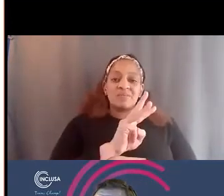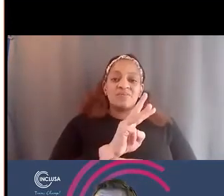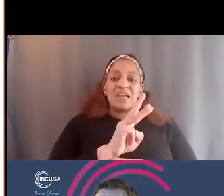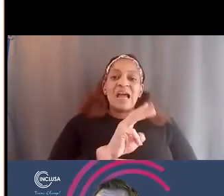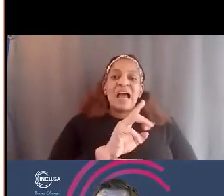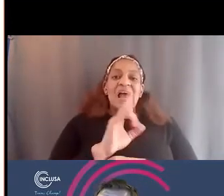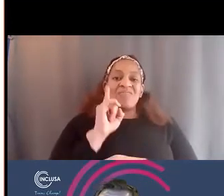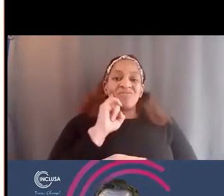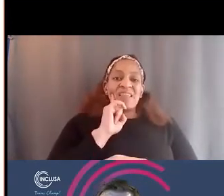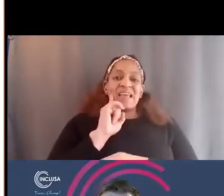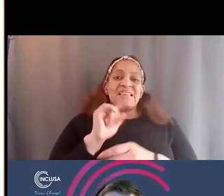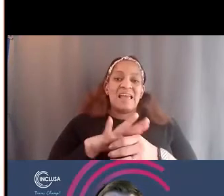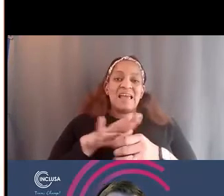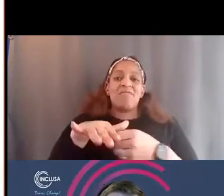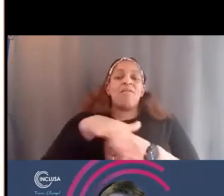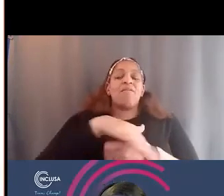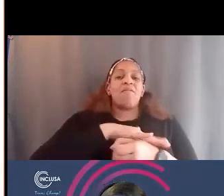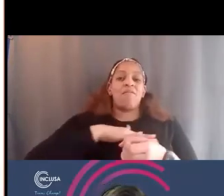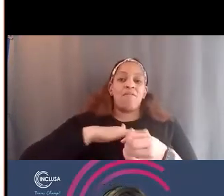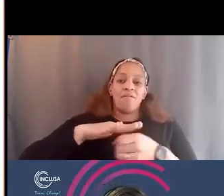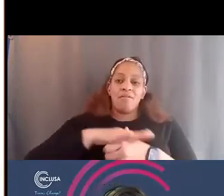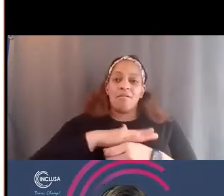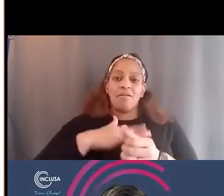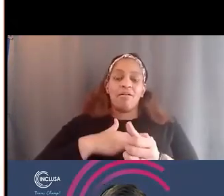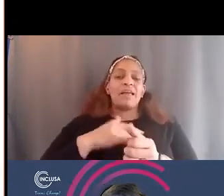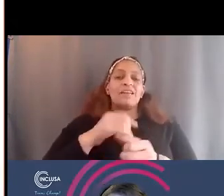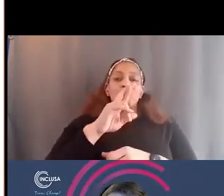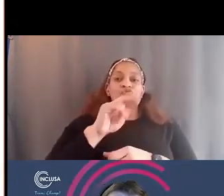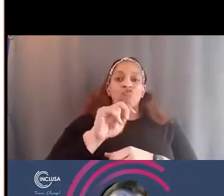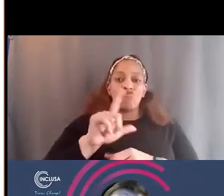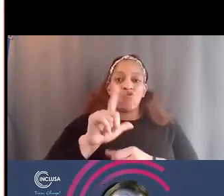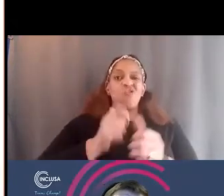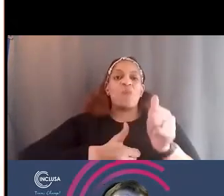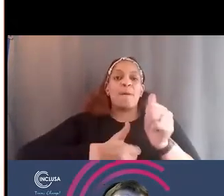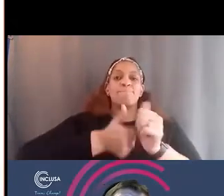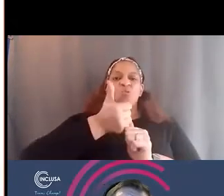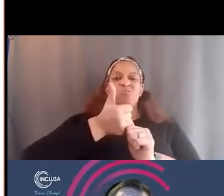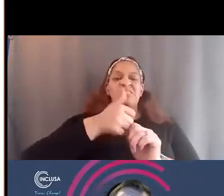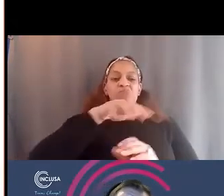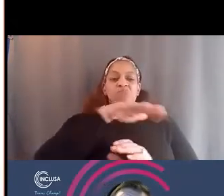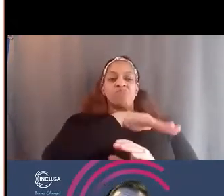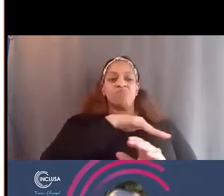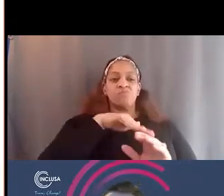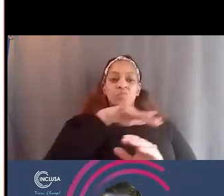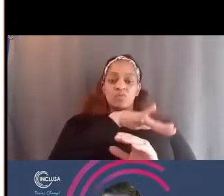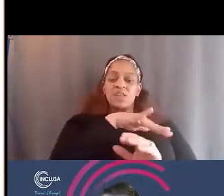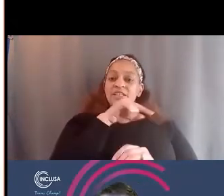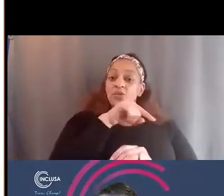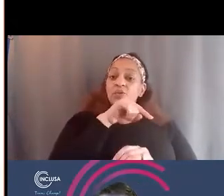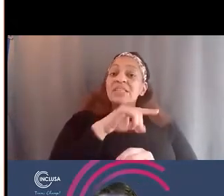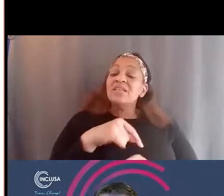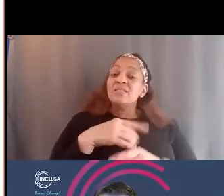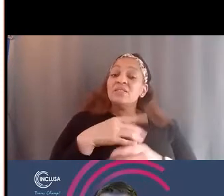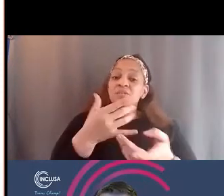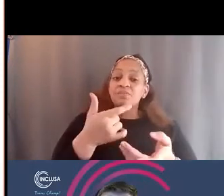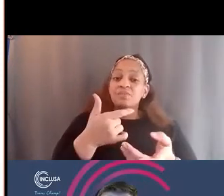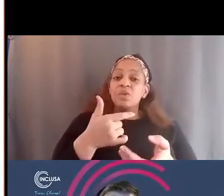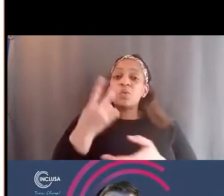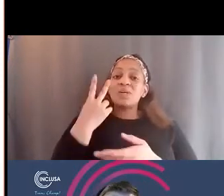rural part of the state of Wisconsin. In 2 years of post-implementation there, we